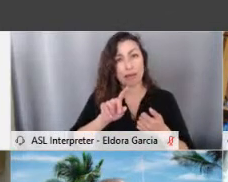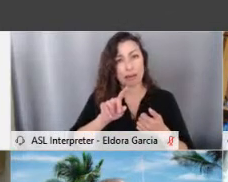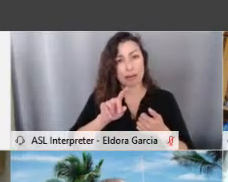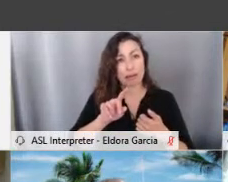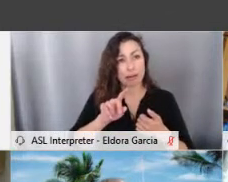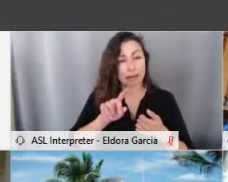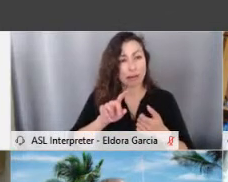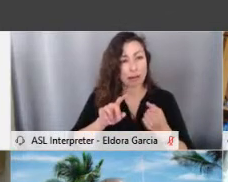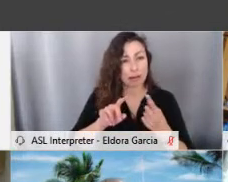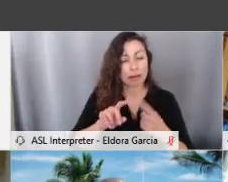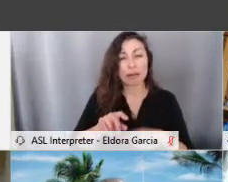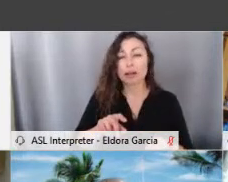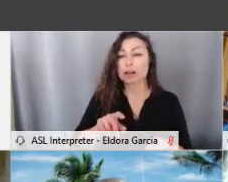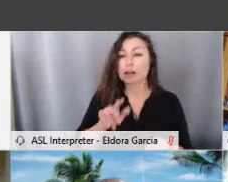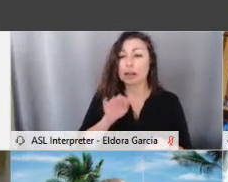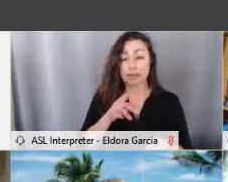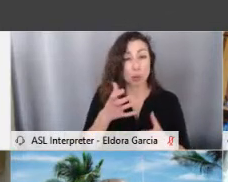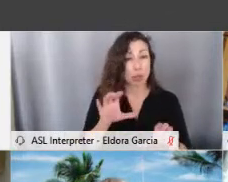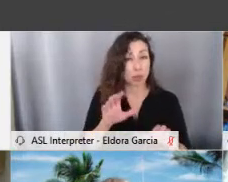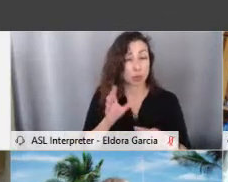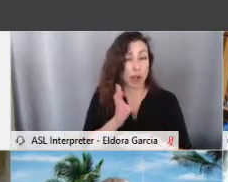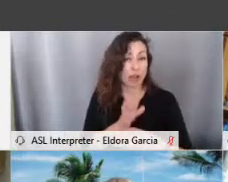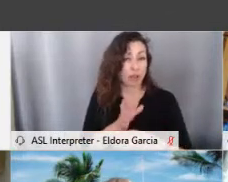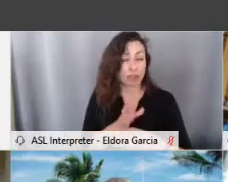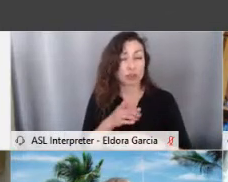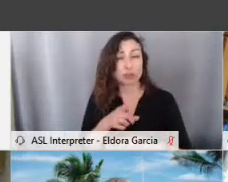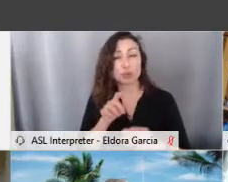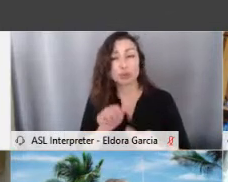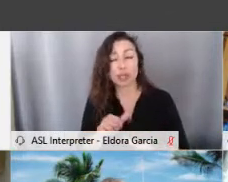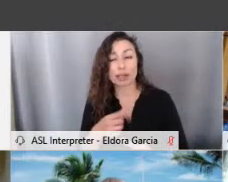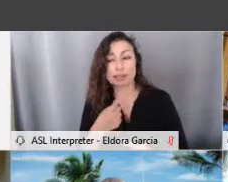So if you wanted to do an average there, you could say that